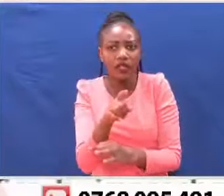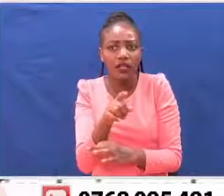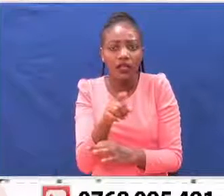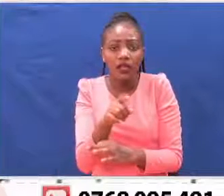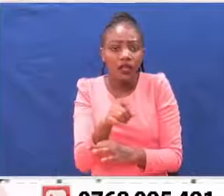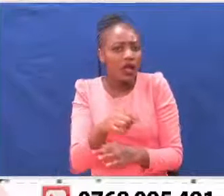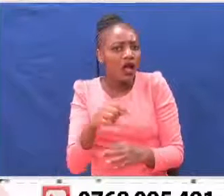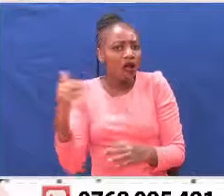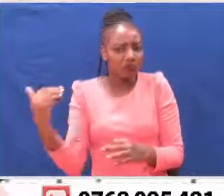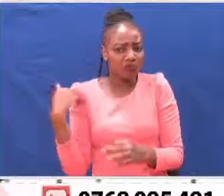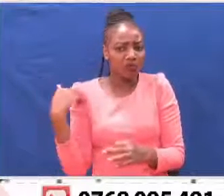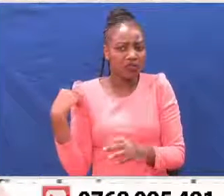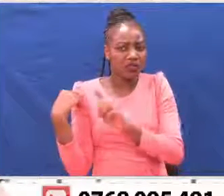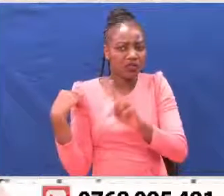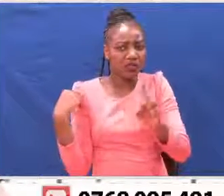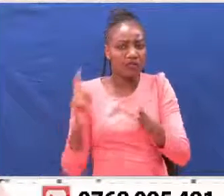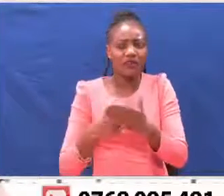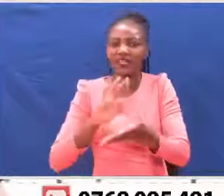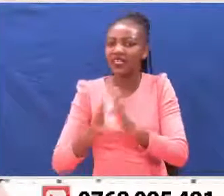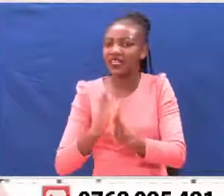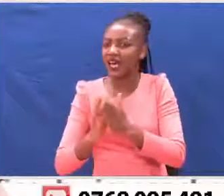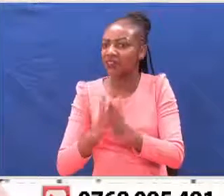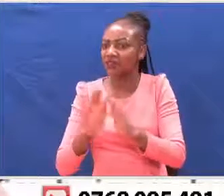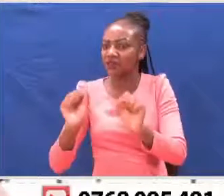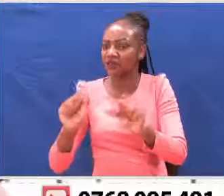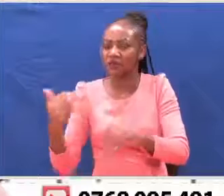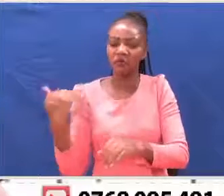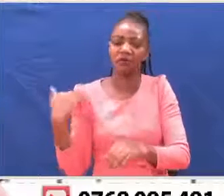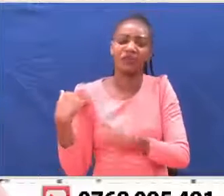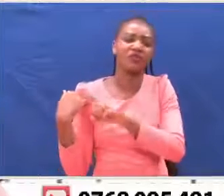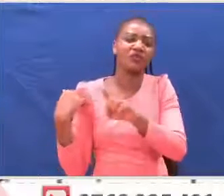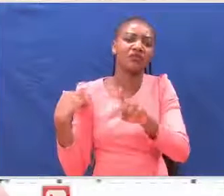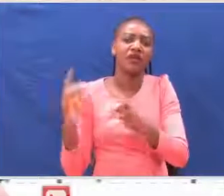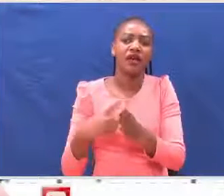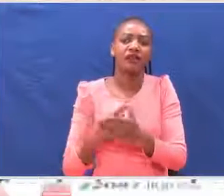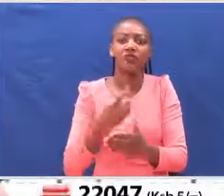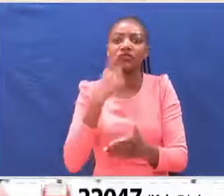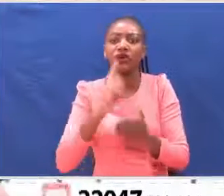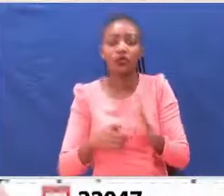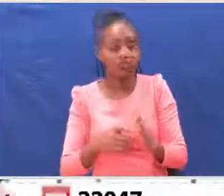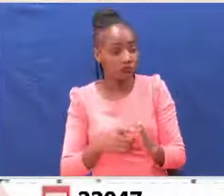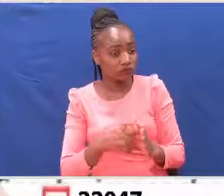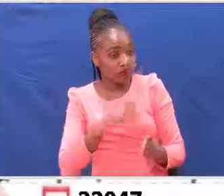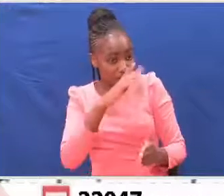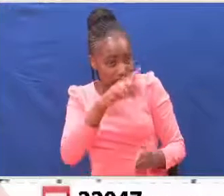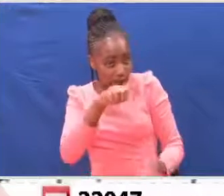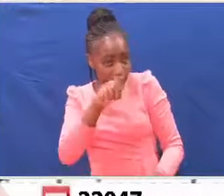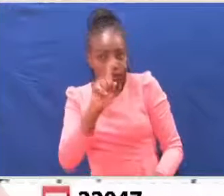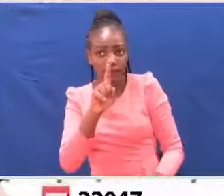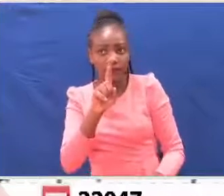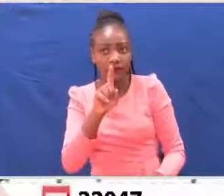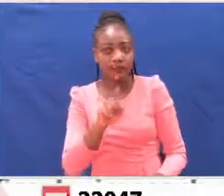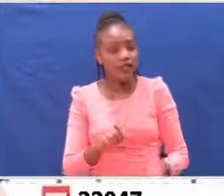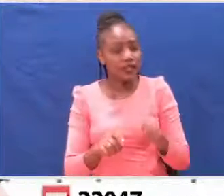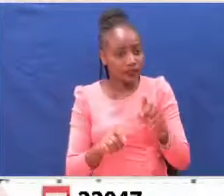your conscience, nothing else can strike. You've been told straightforward. And to that